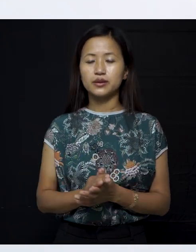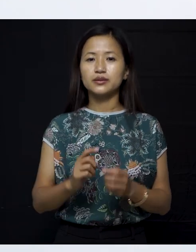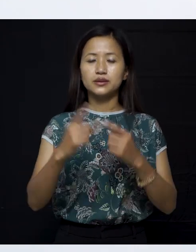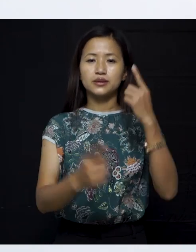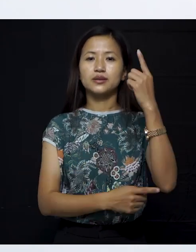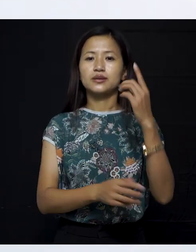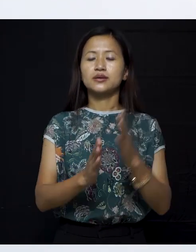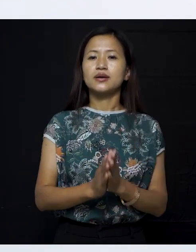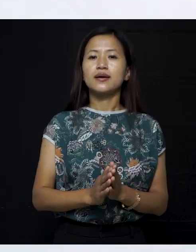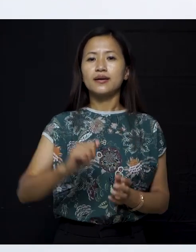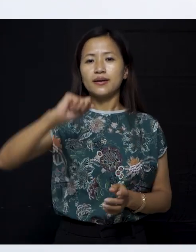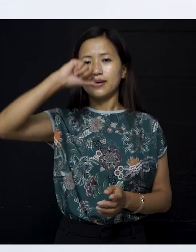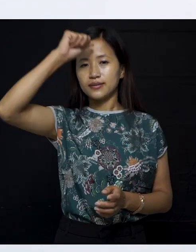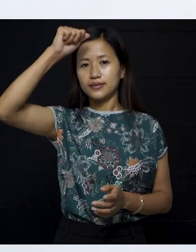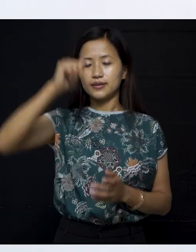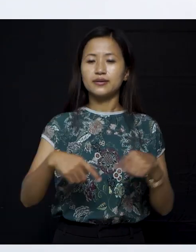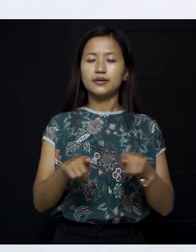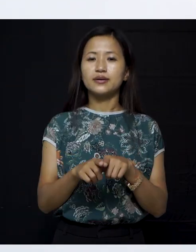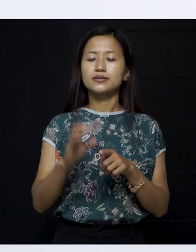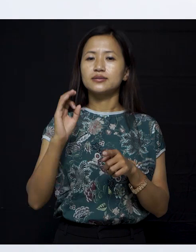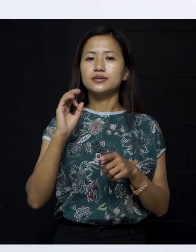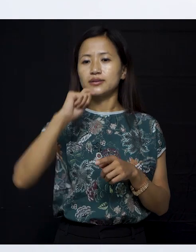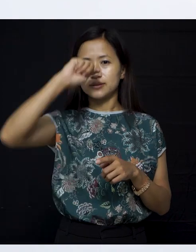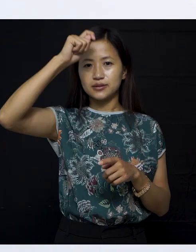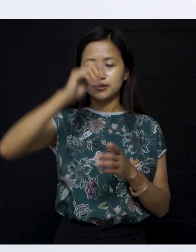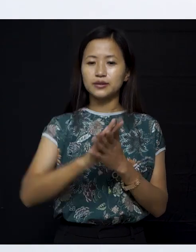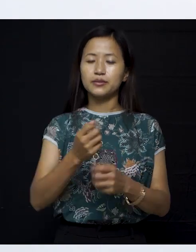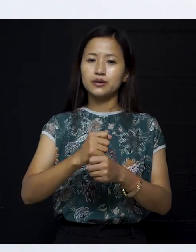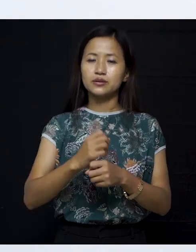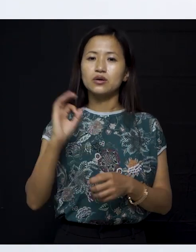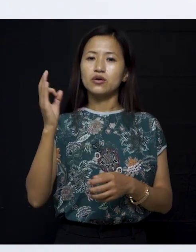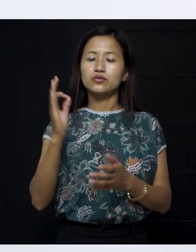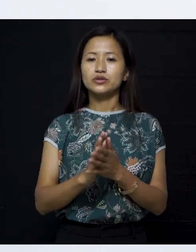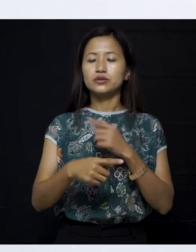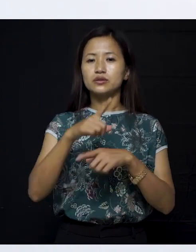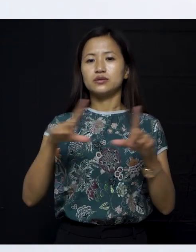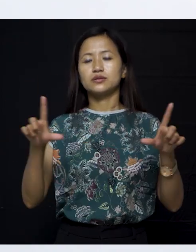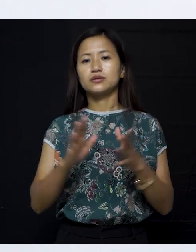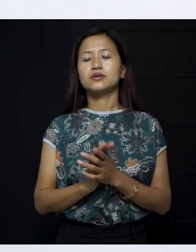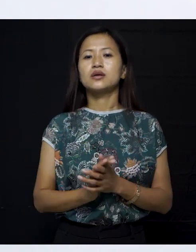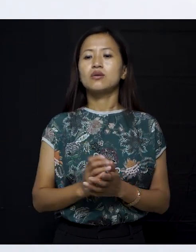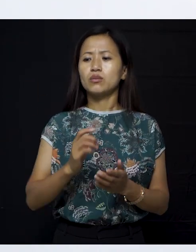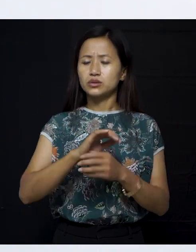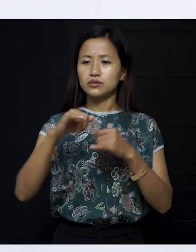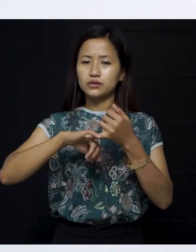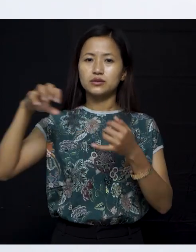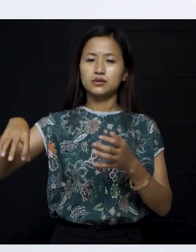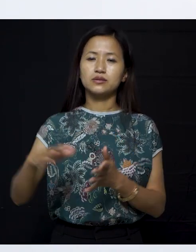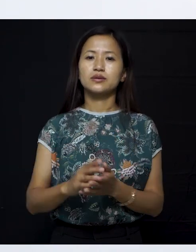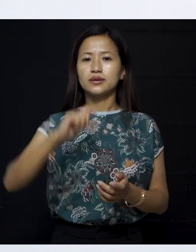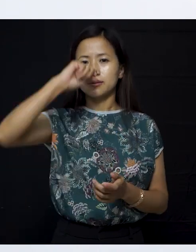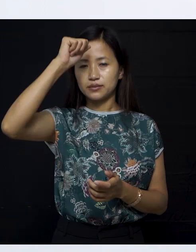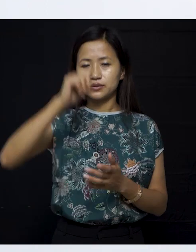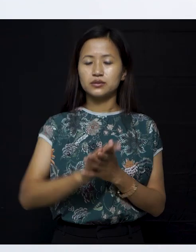end, Hindi and English was made the official language. However, for most of the Indian states, Hindi is considered as the